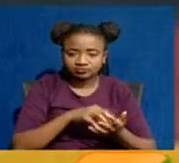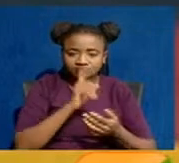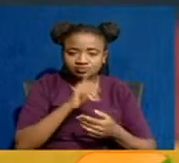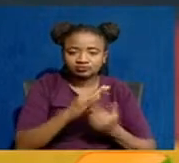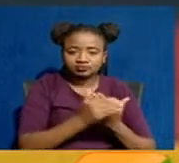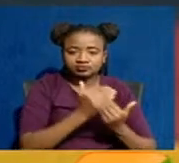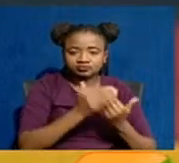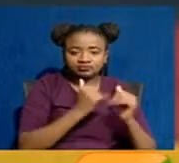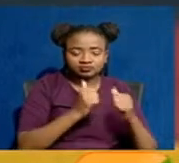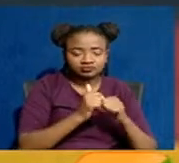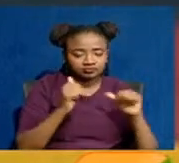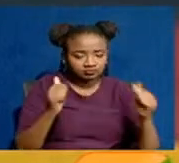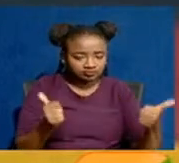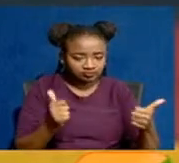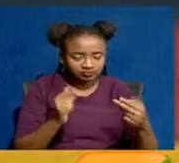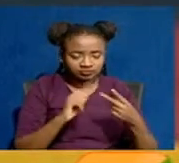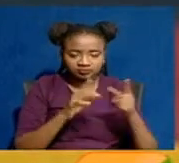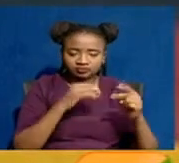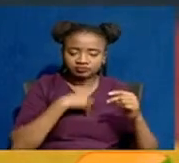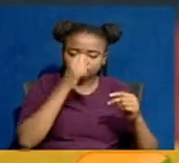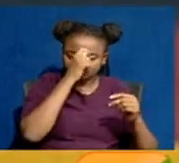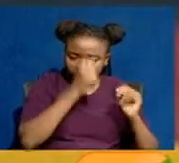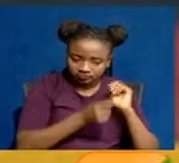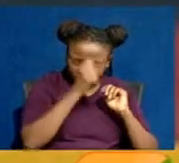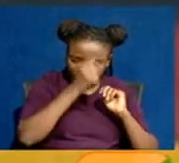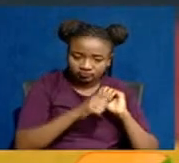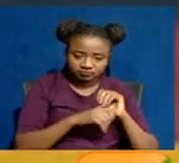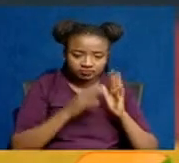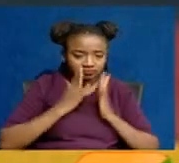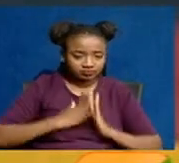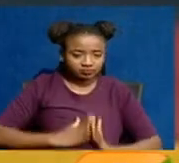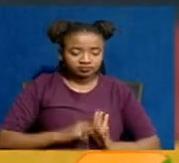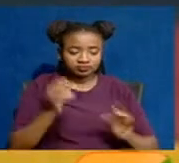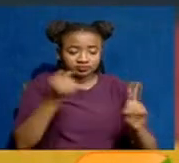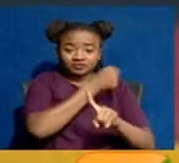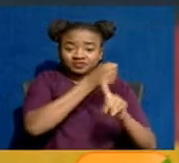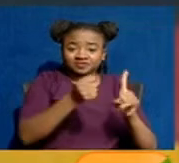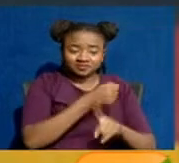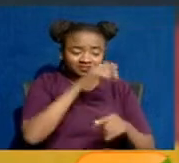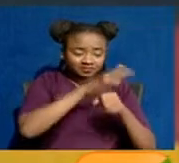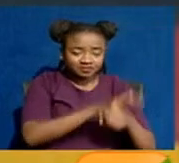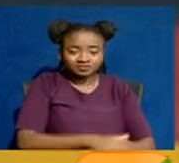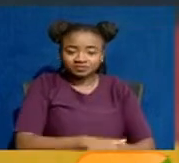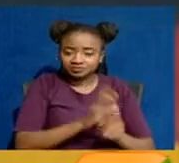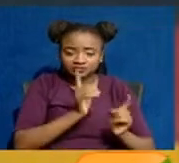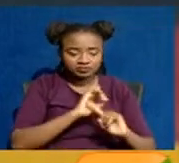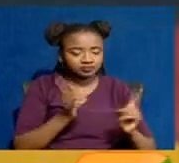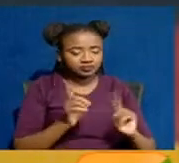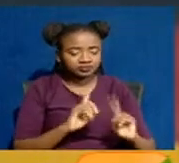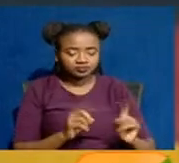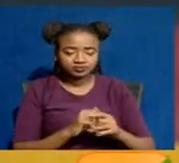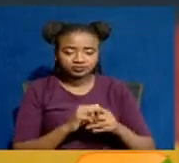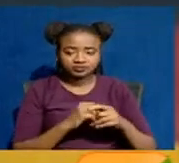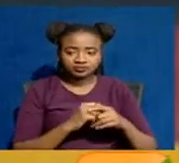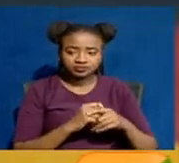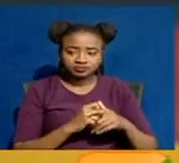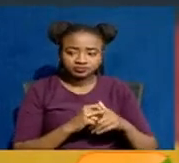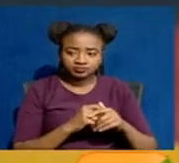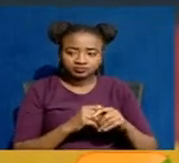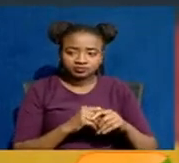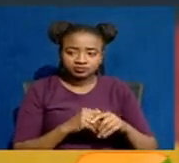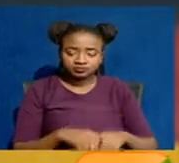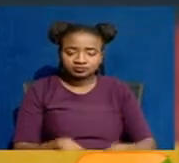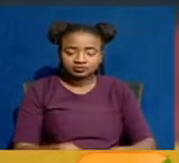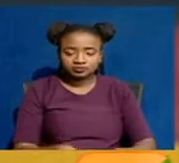humanely, with freedom from torture, cruel, and inhumane treatment. You should not be tortured.